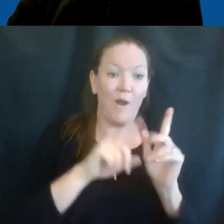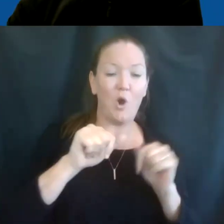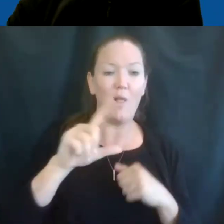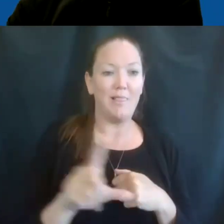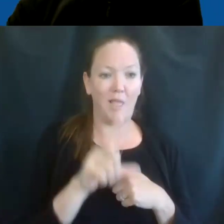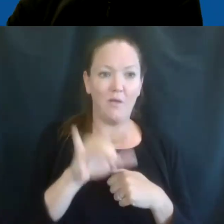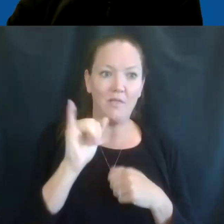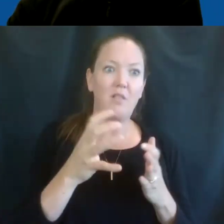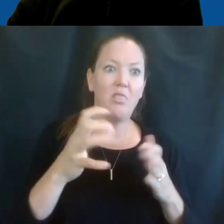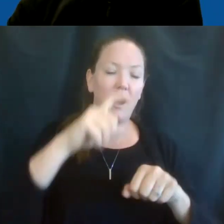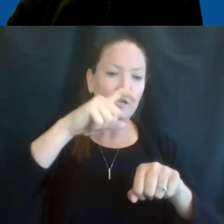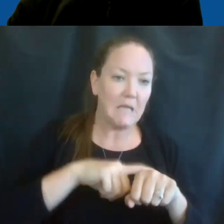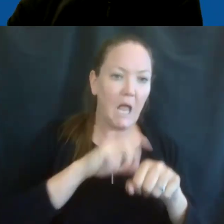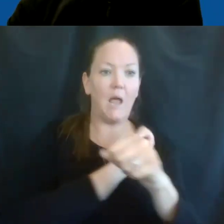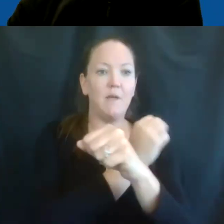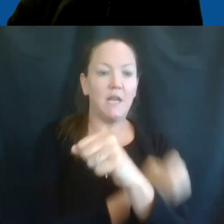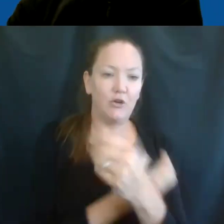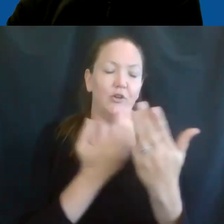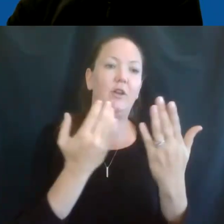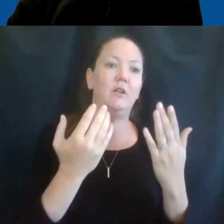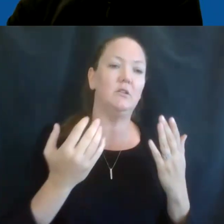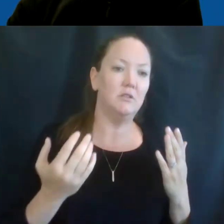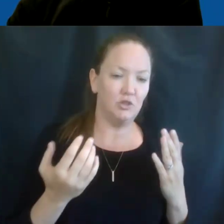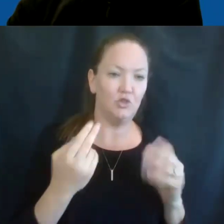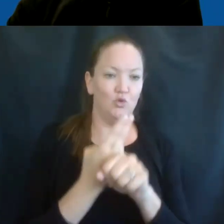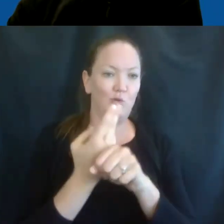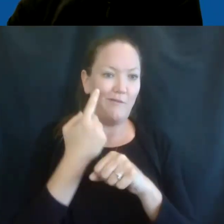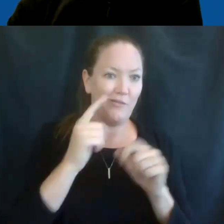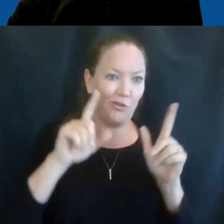a lot of time and energy. So I think in general,